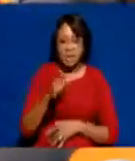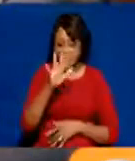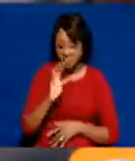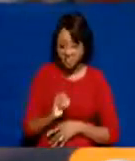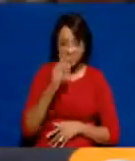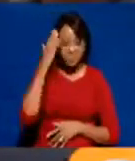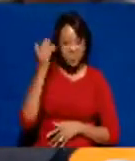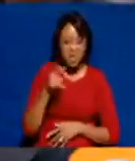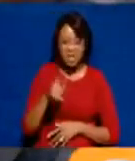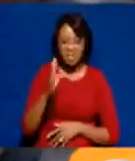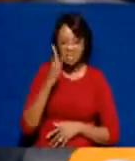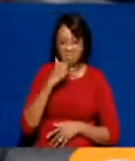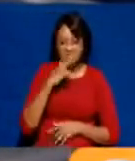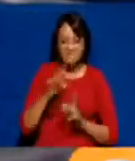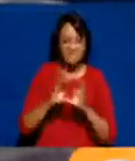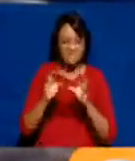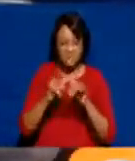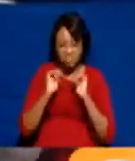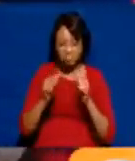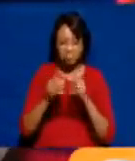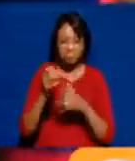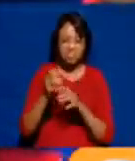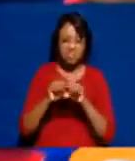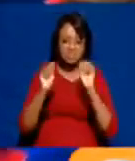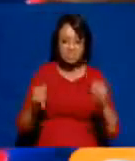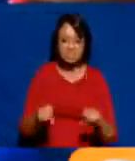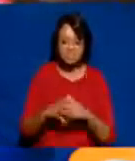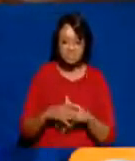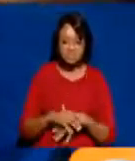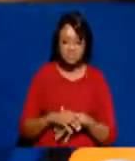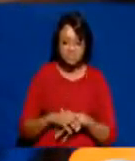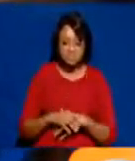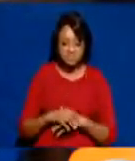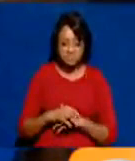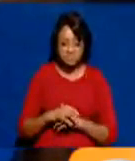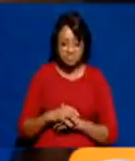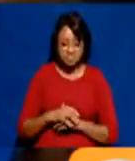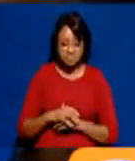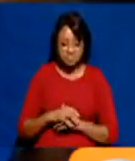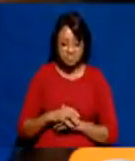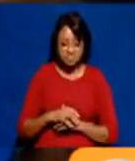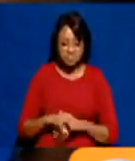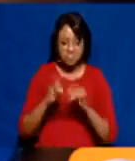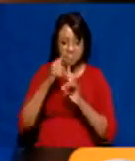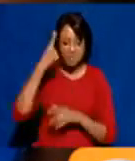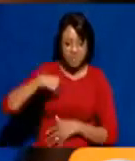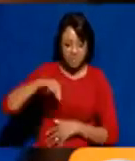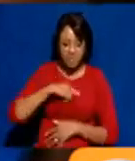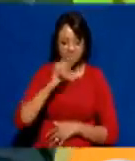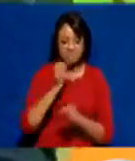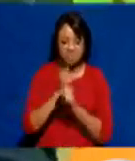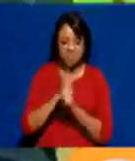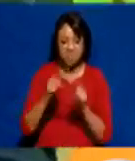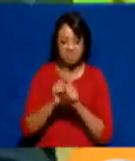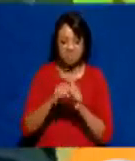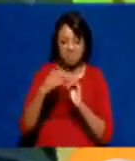because you see, recycling is a whole ecosystem. Yeah. You know, it's collective it's action, value right? Chain. Yeah, yeah. It's a whole value chain, and for us to even operate a facility,